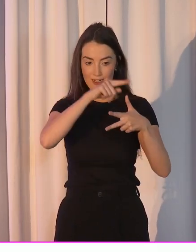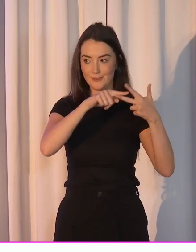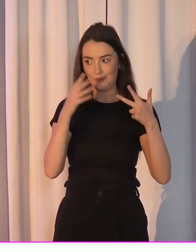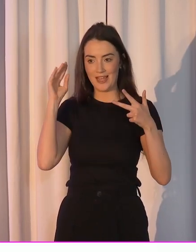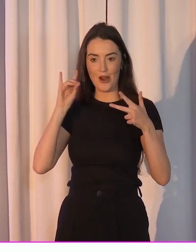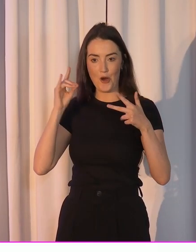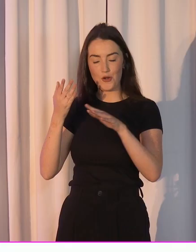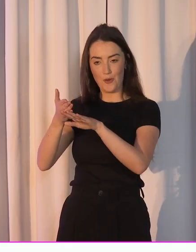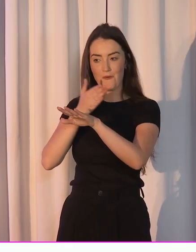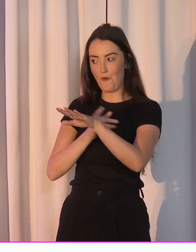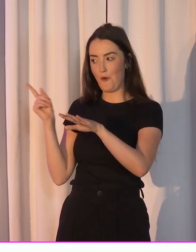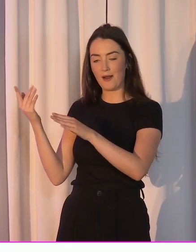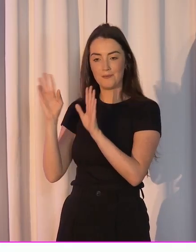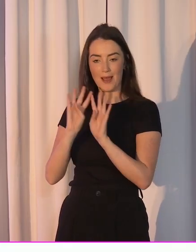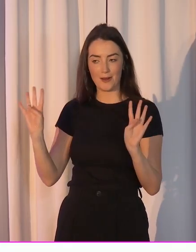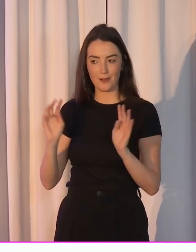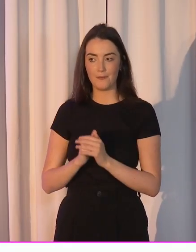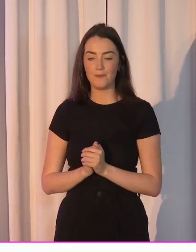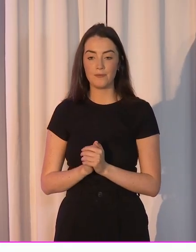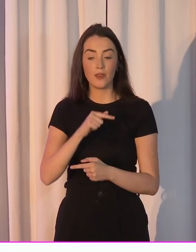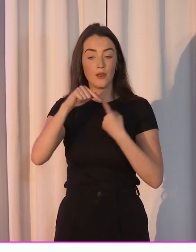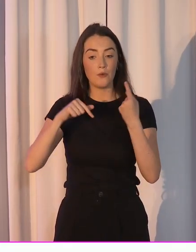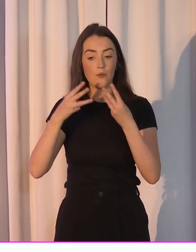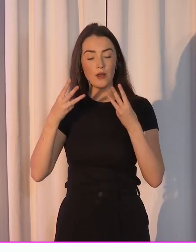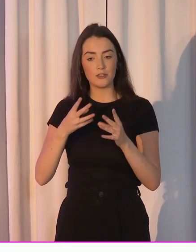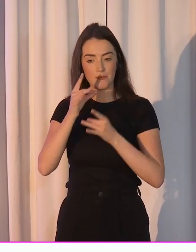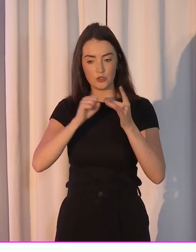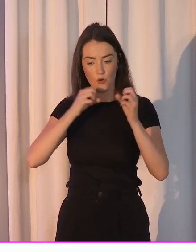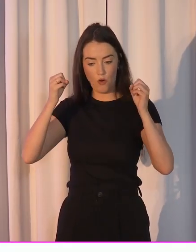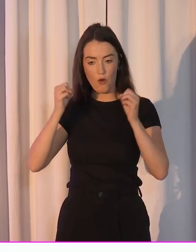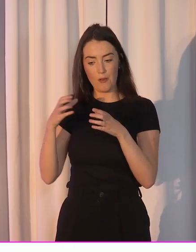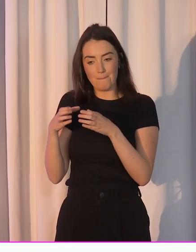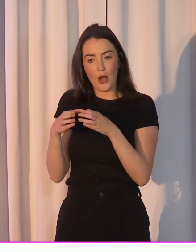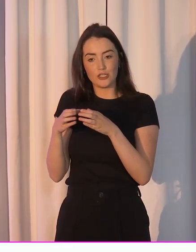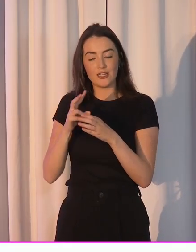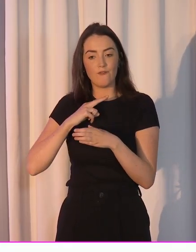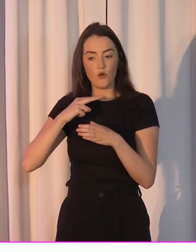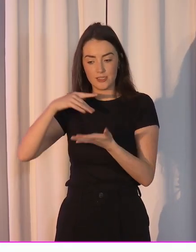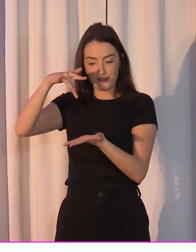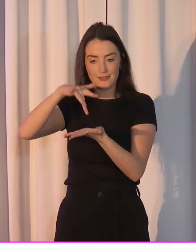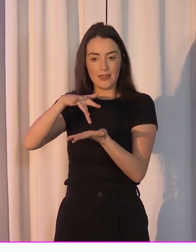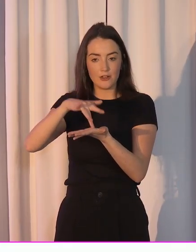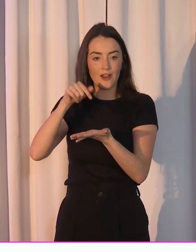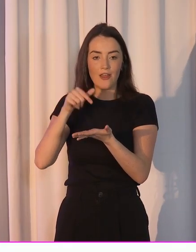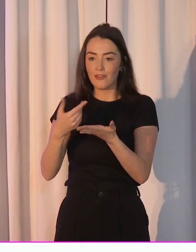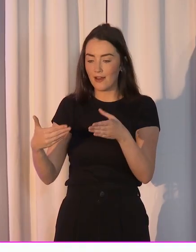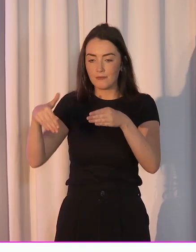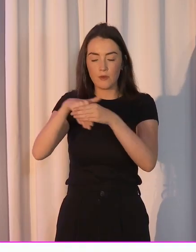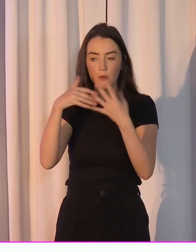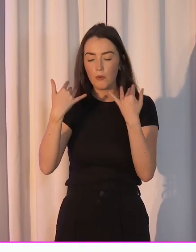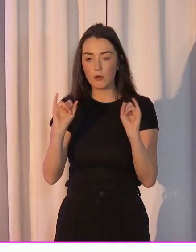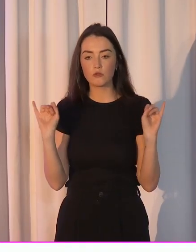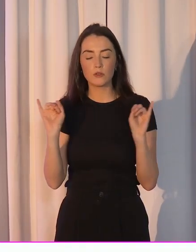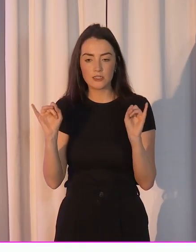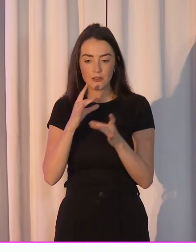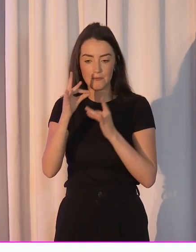from. So this was to ensure that marginalised voices were centred throughout the process. Their input was critical in shaping the structure